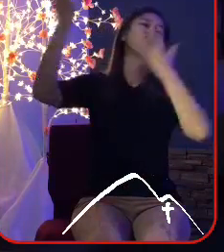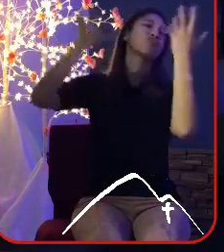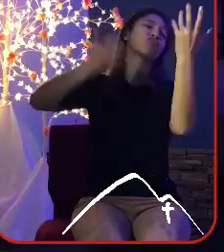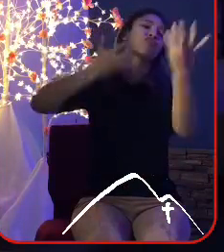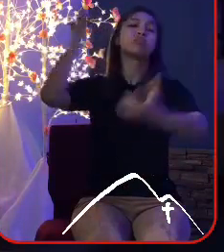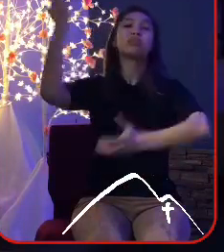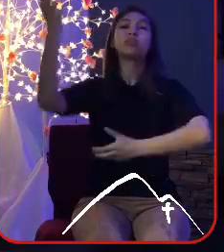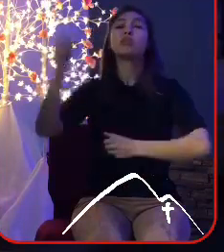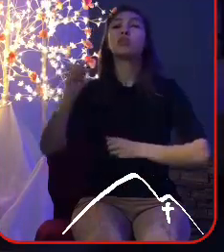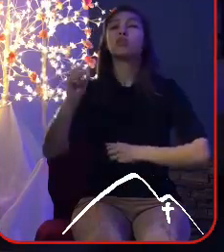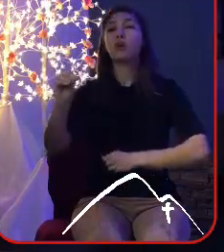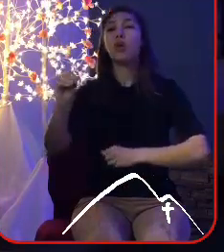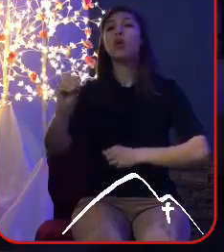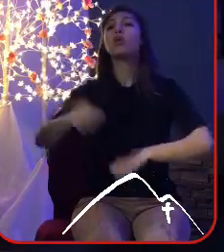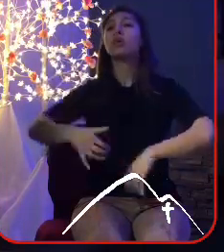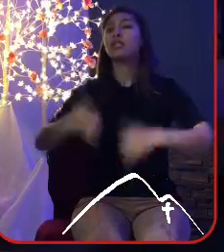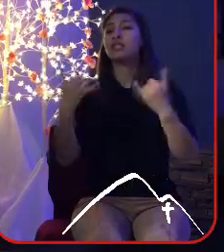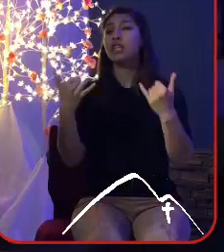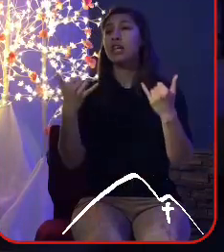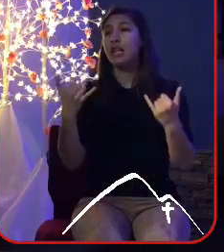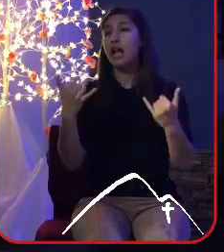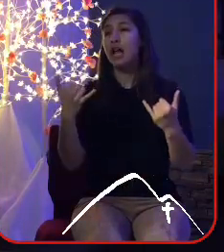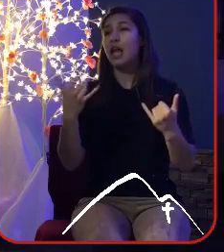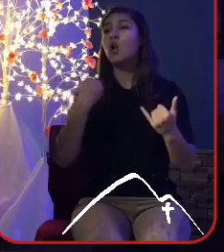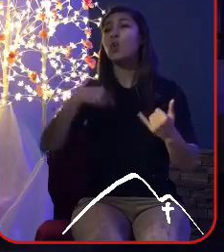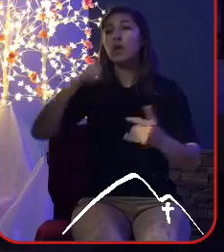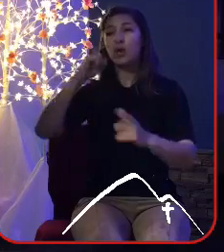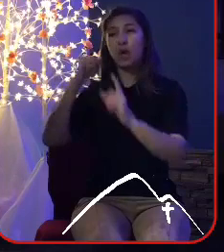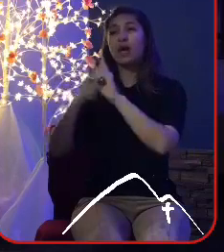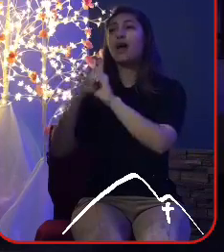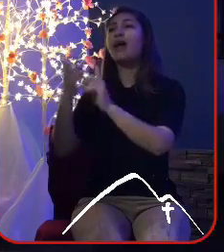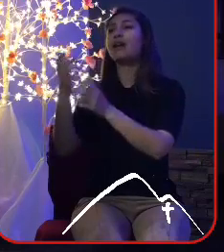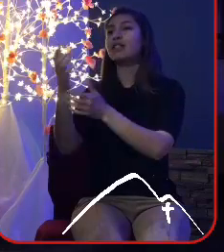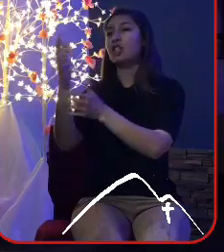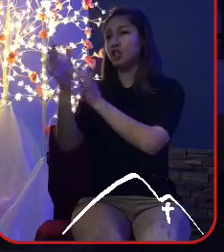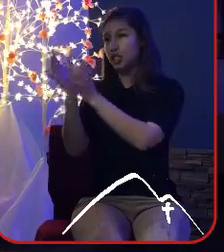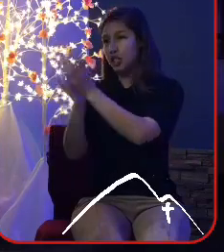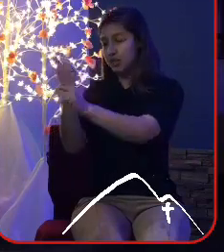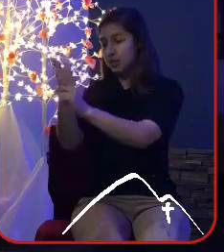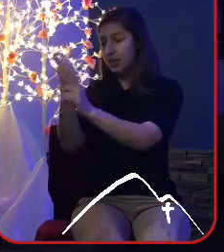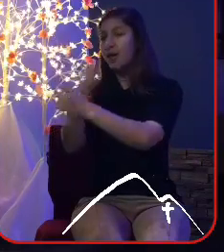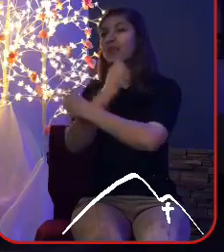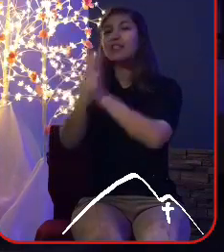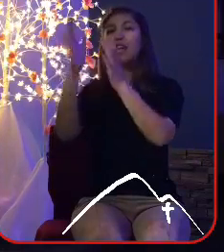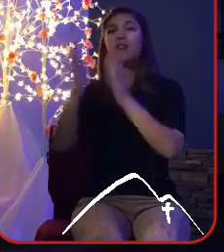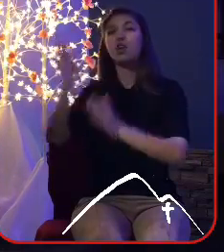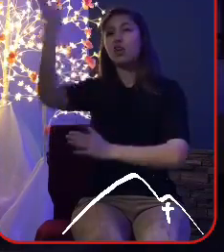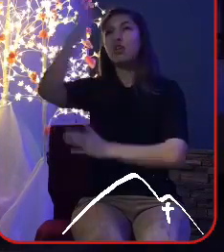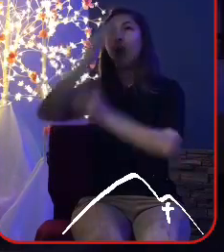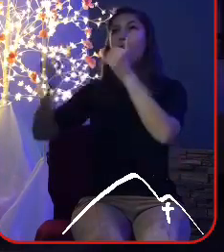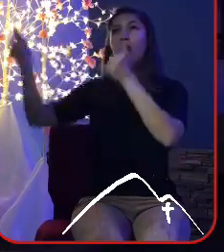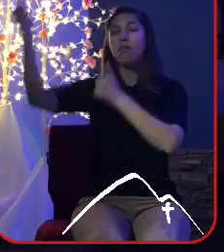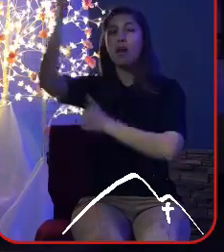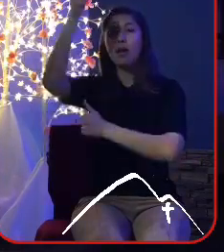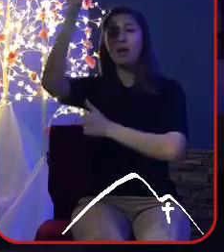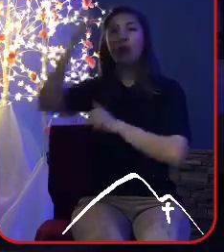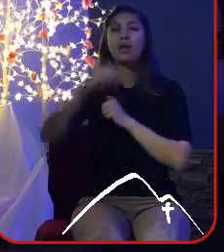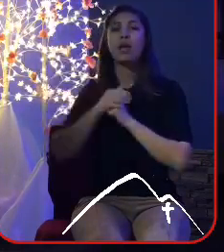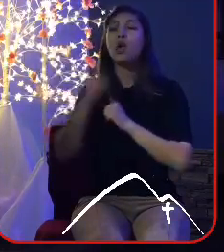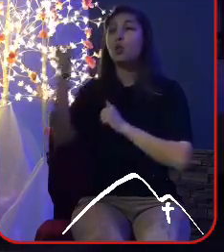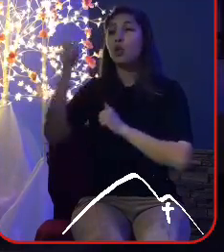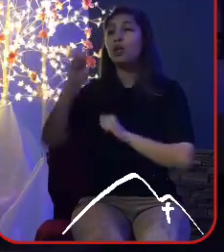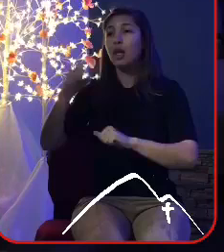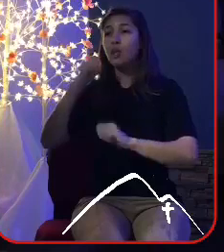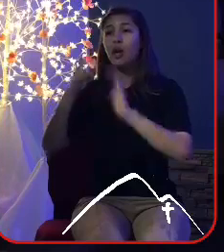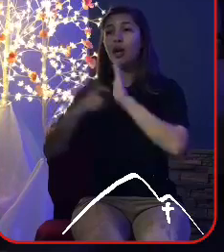So today, we recognize who He is as Savior, God Almighty. We recognize what He's done in our